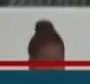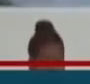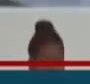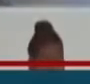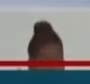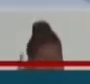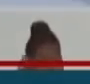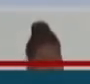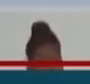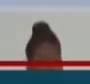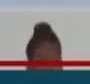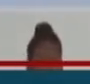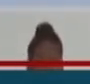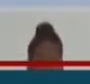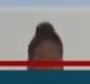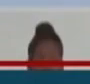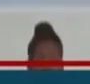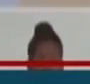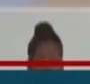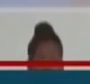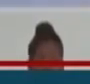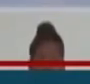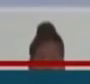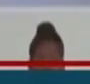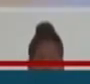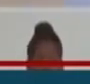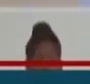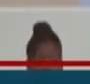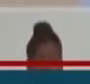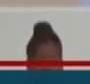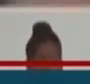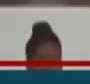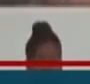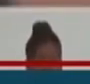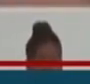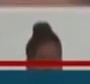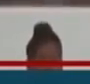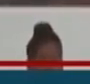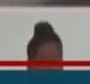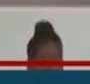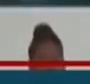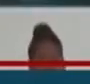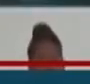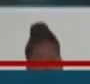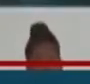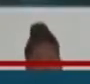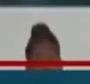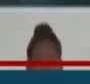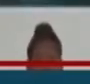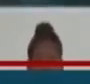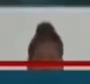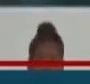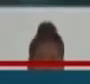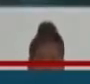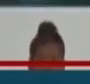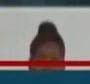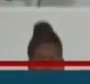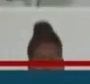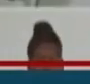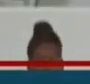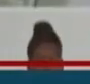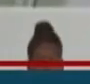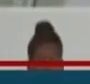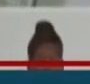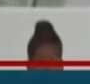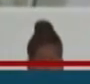January, the entire target population will have received their booster dose against the coronavirus. Cuba is the first Latin American nation to produce its own vaccines, which have